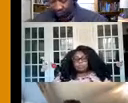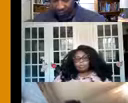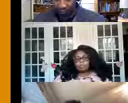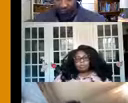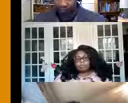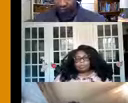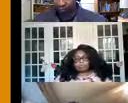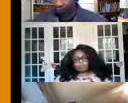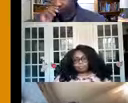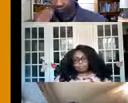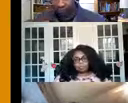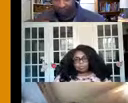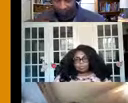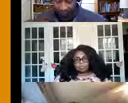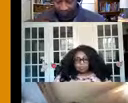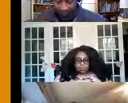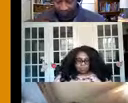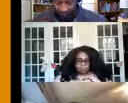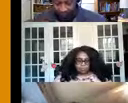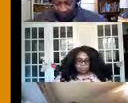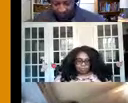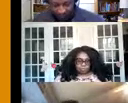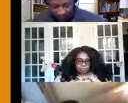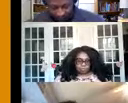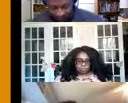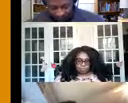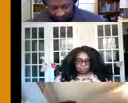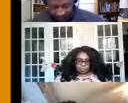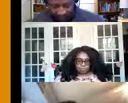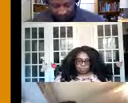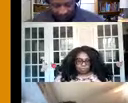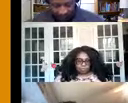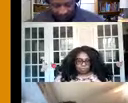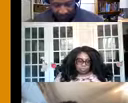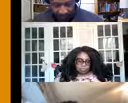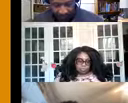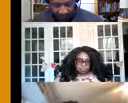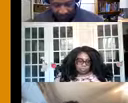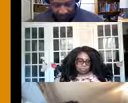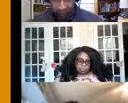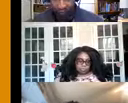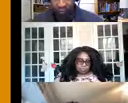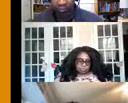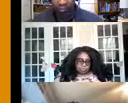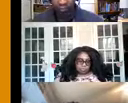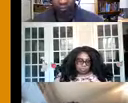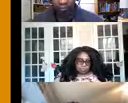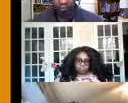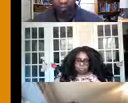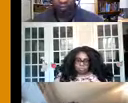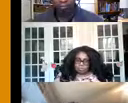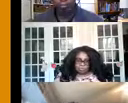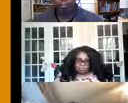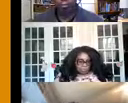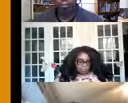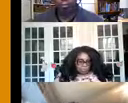mediate what the institution perceives as a deficit in Black students. And